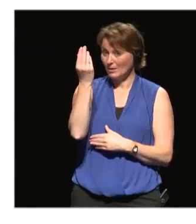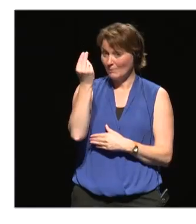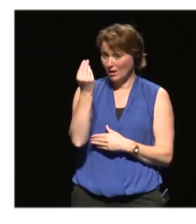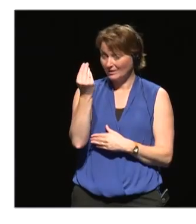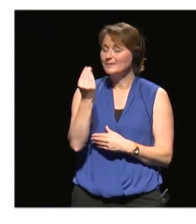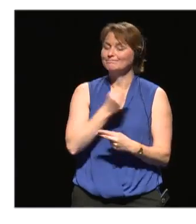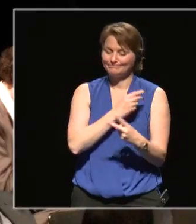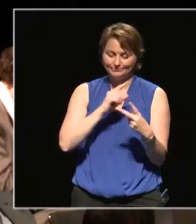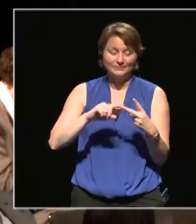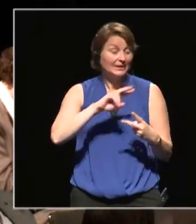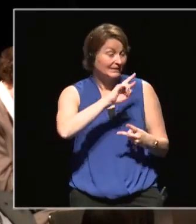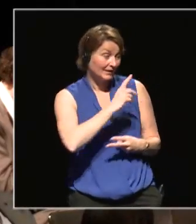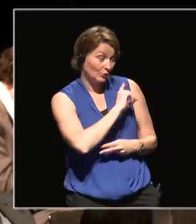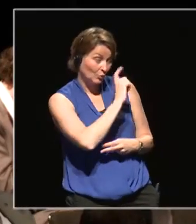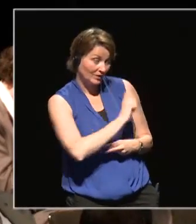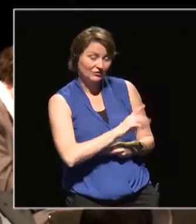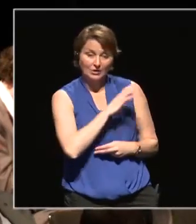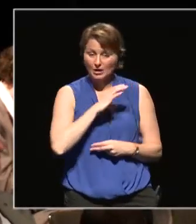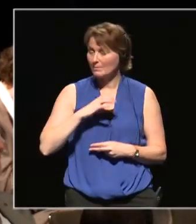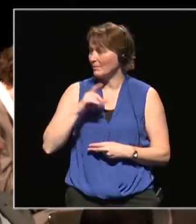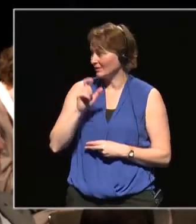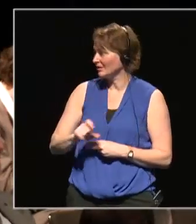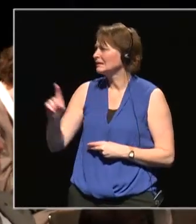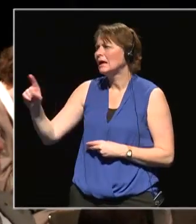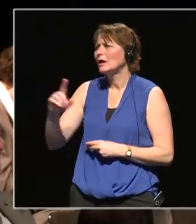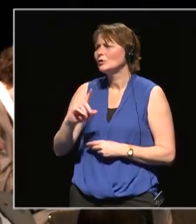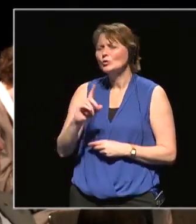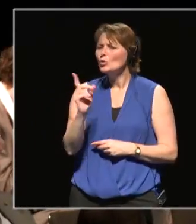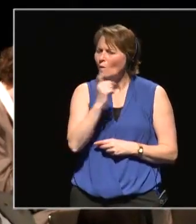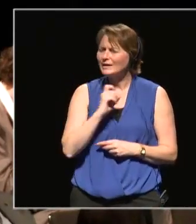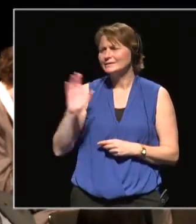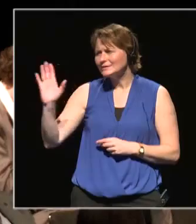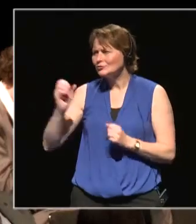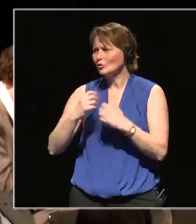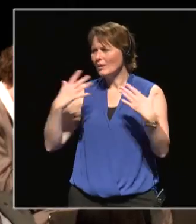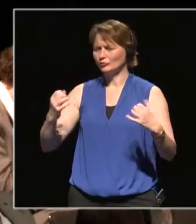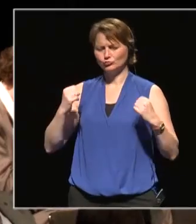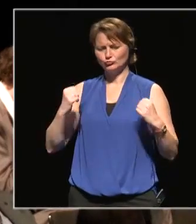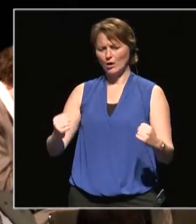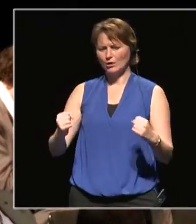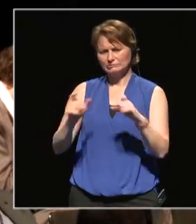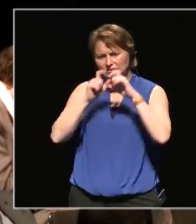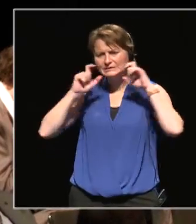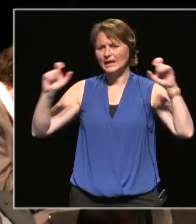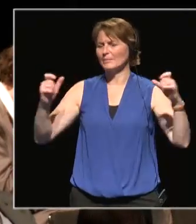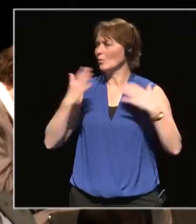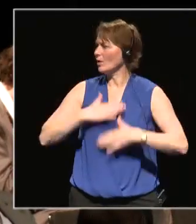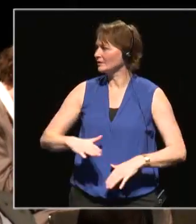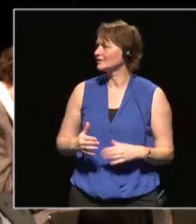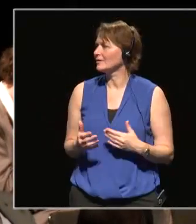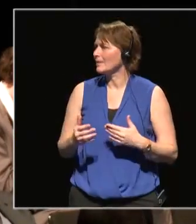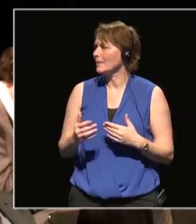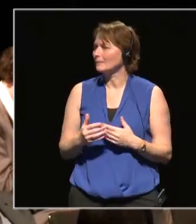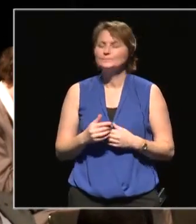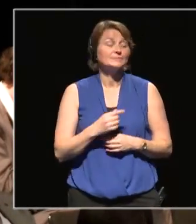is to the Commission. We're not doing really questions. We're doing strong arguments. Strong statements. Give okay. us a strong argument. Fine. We